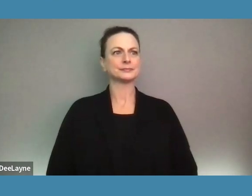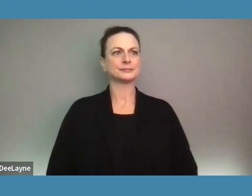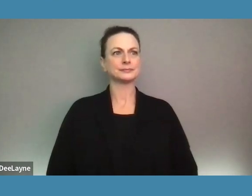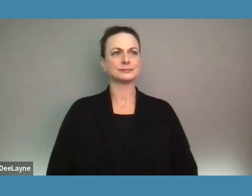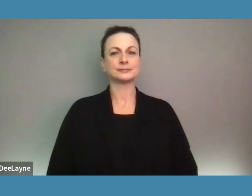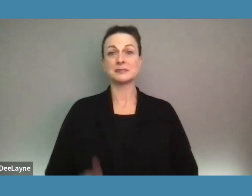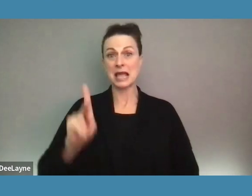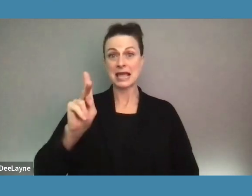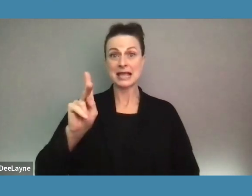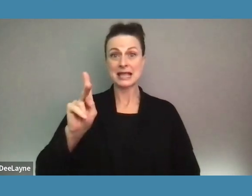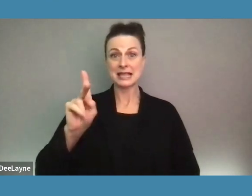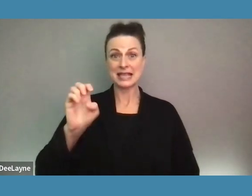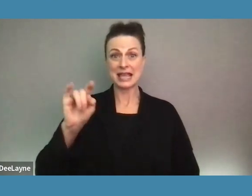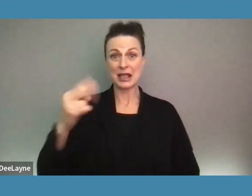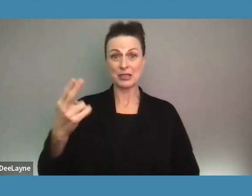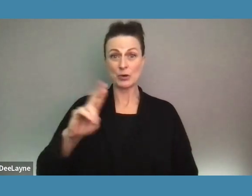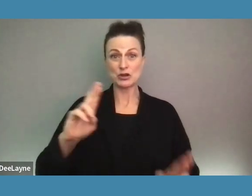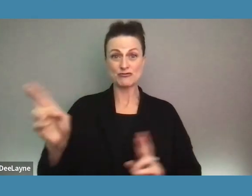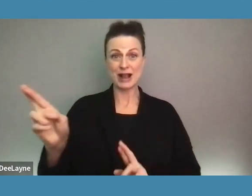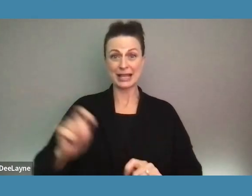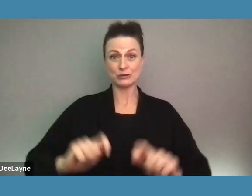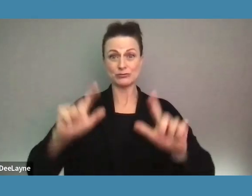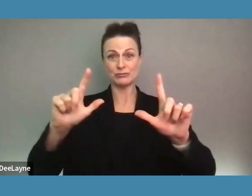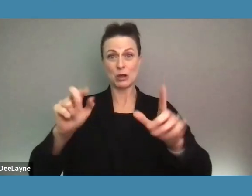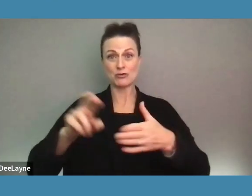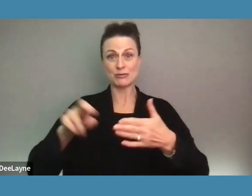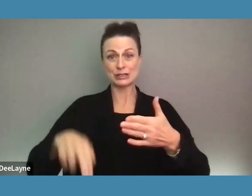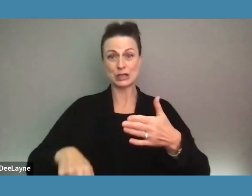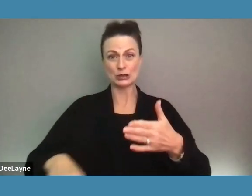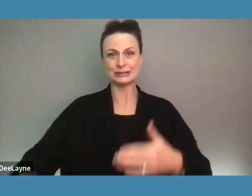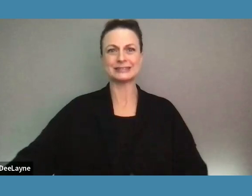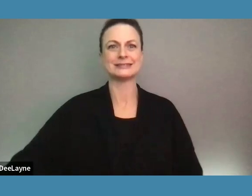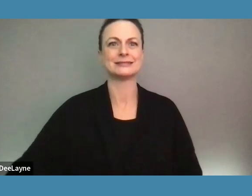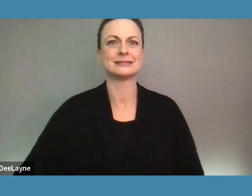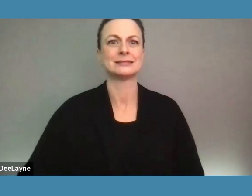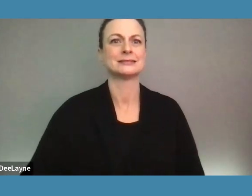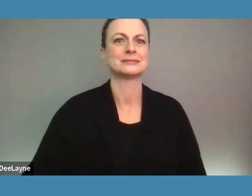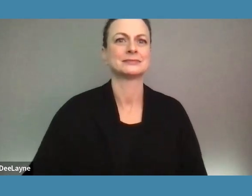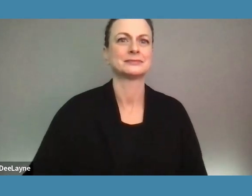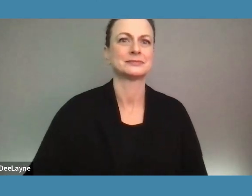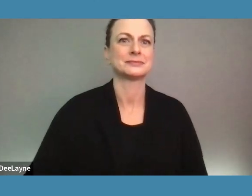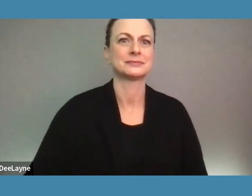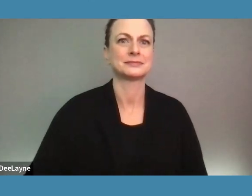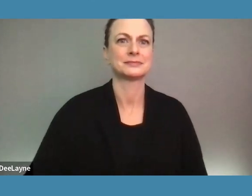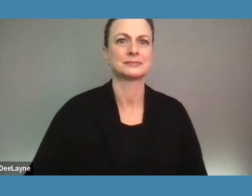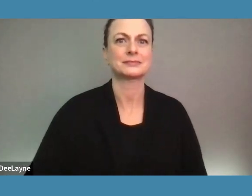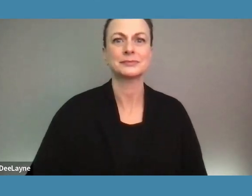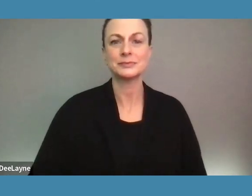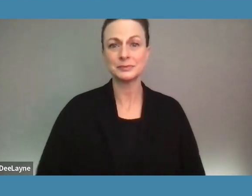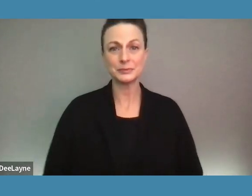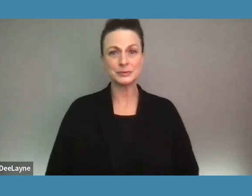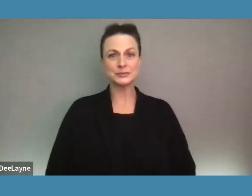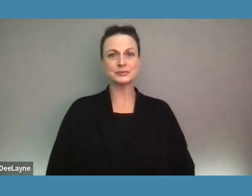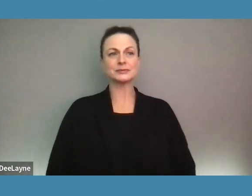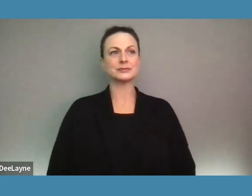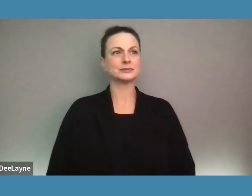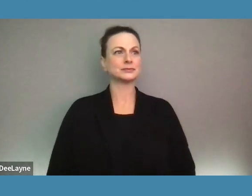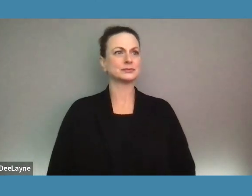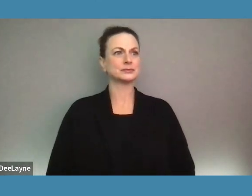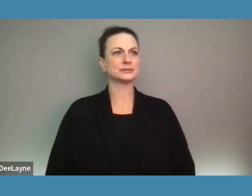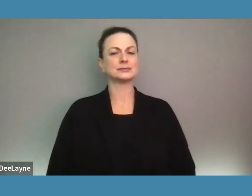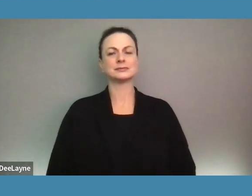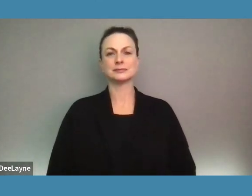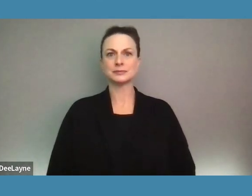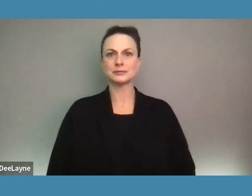Keith, when you're ready to flash the results, or I don't know if we can put the results up for.